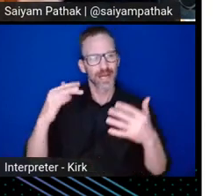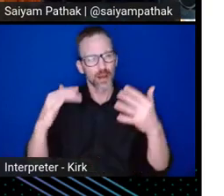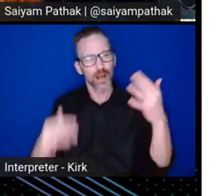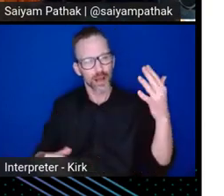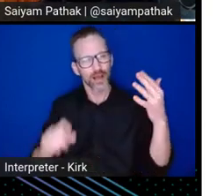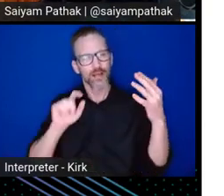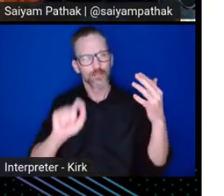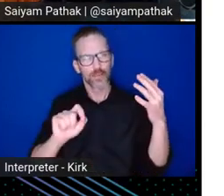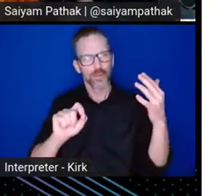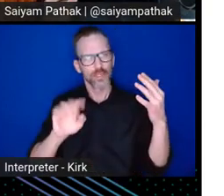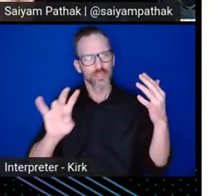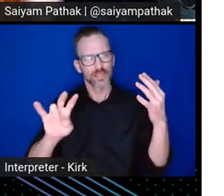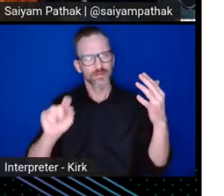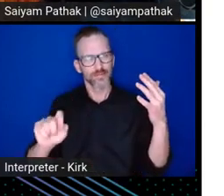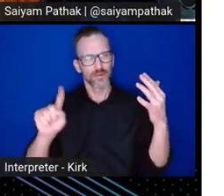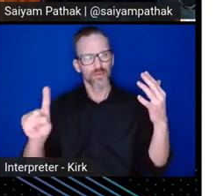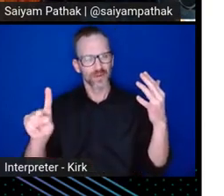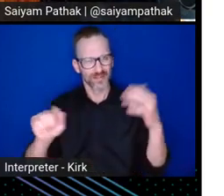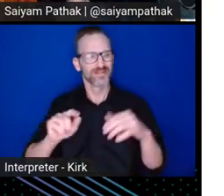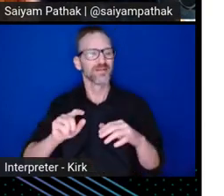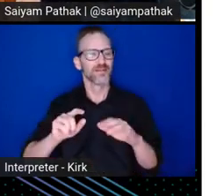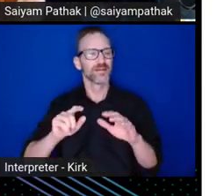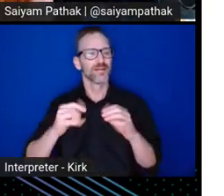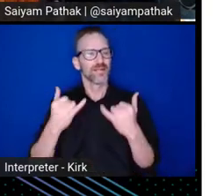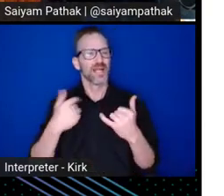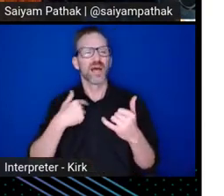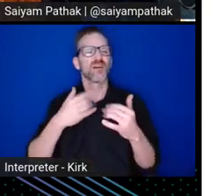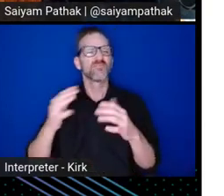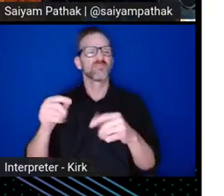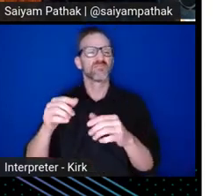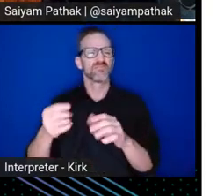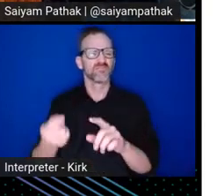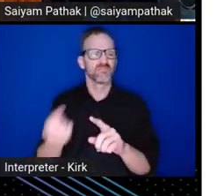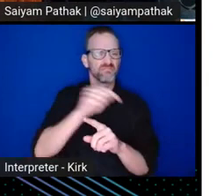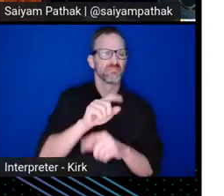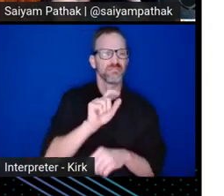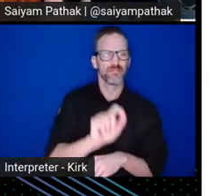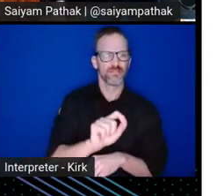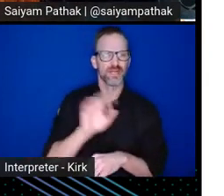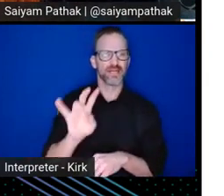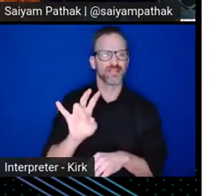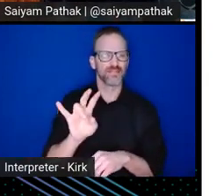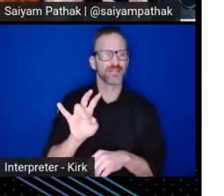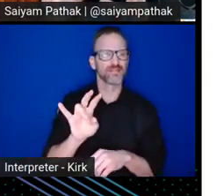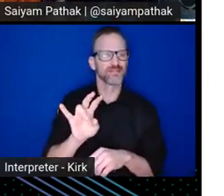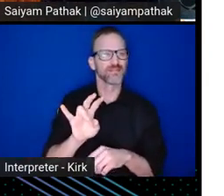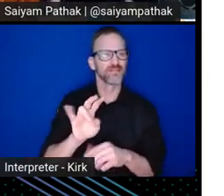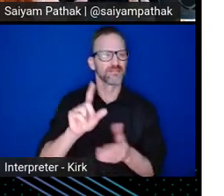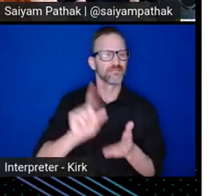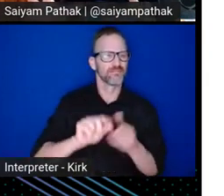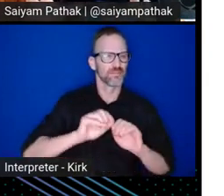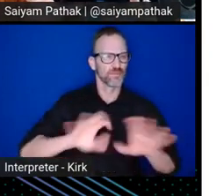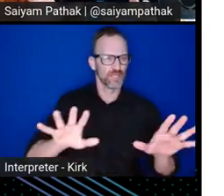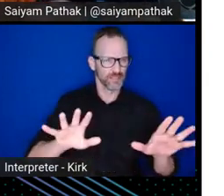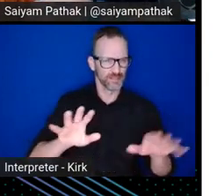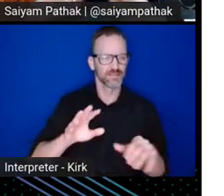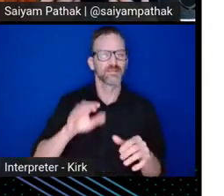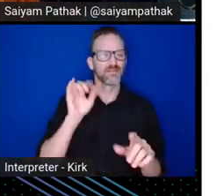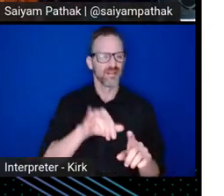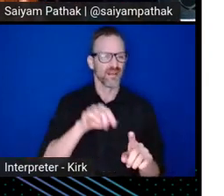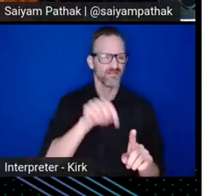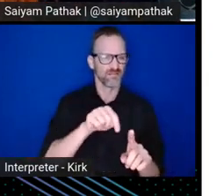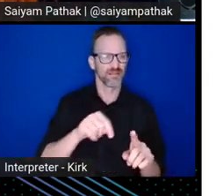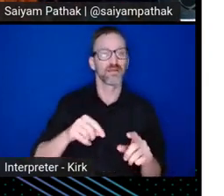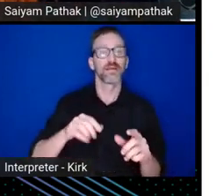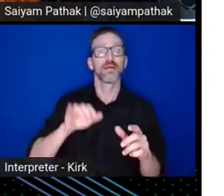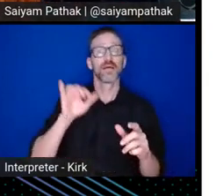I believe. But let's take it a 0.7 release that we're discussing today for Waypoint. It has